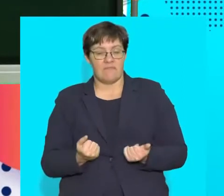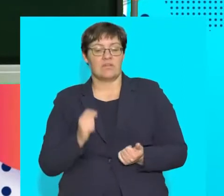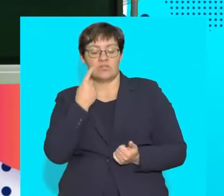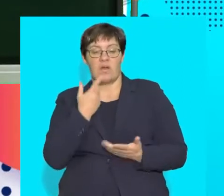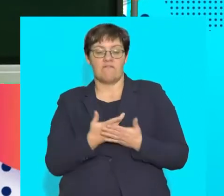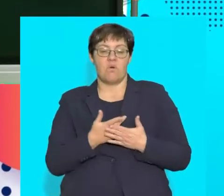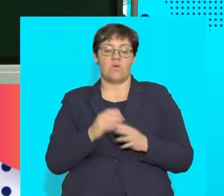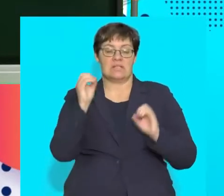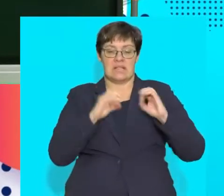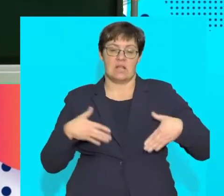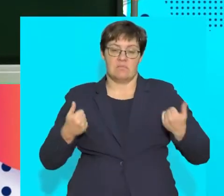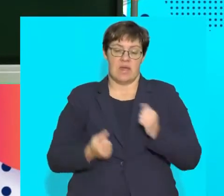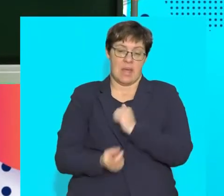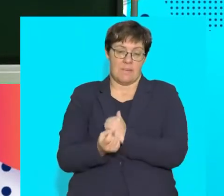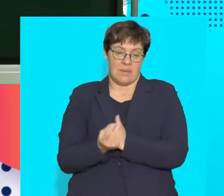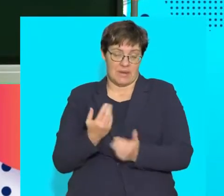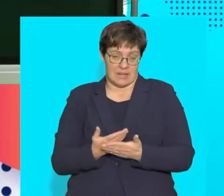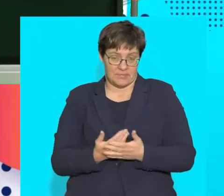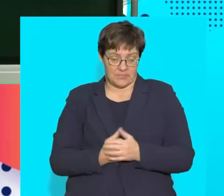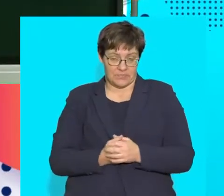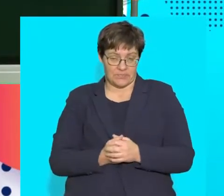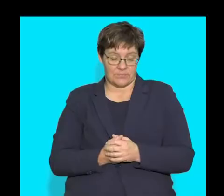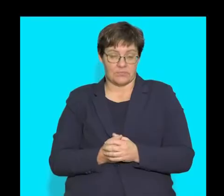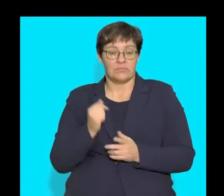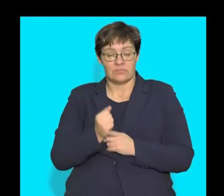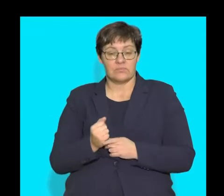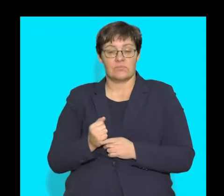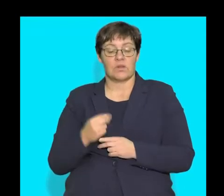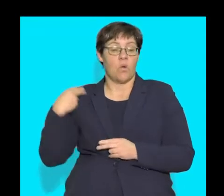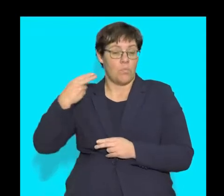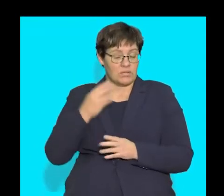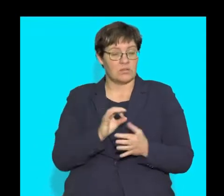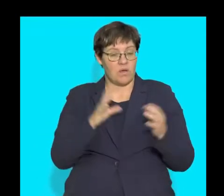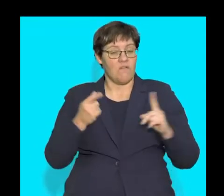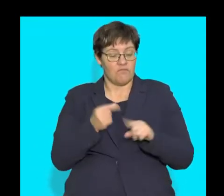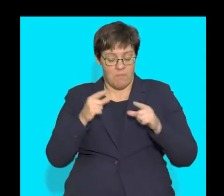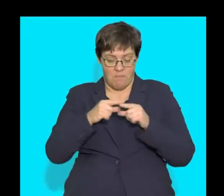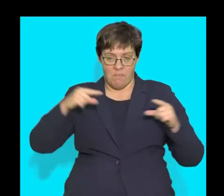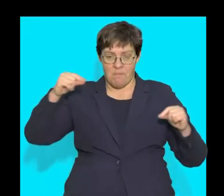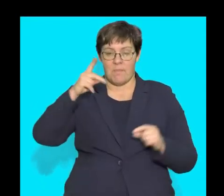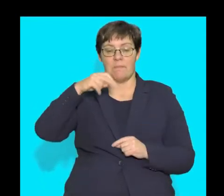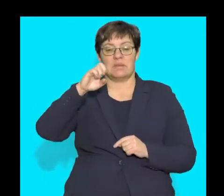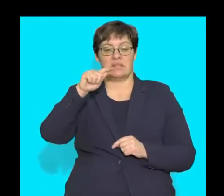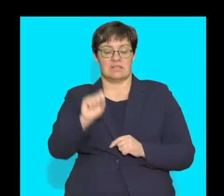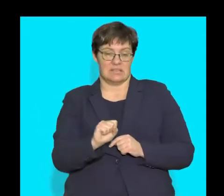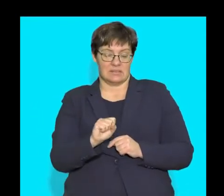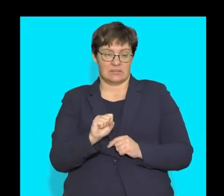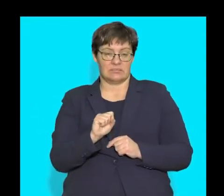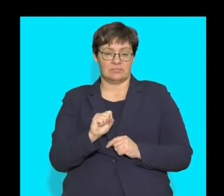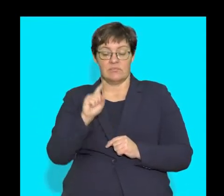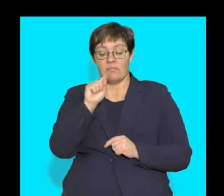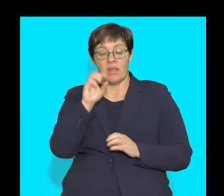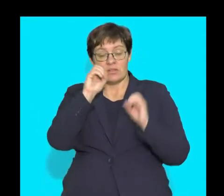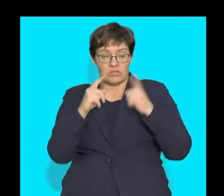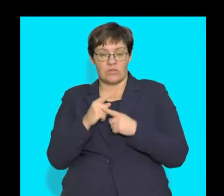the necessary glucose for cellular respiration. These hormones are released from the pancreatic pits, and